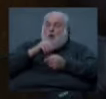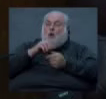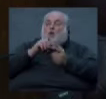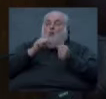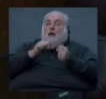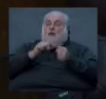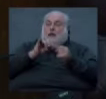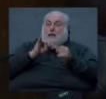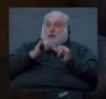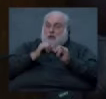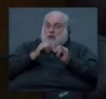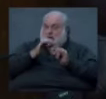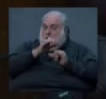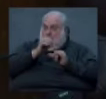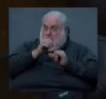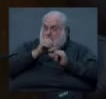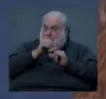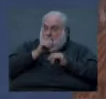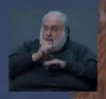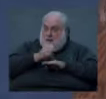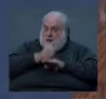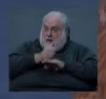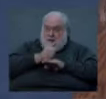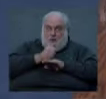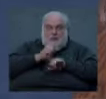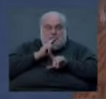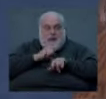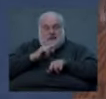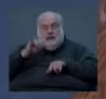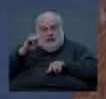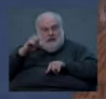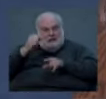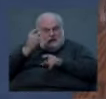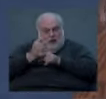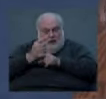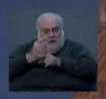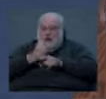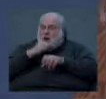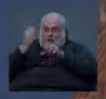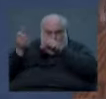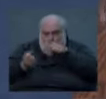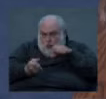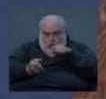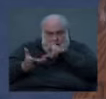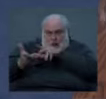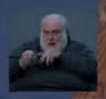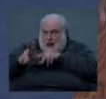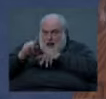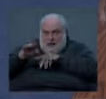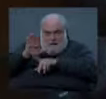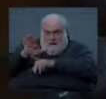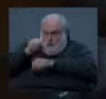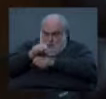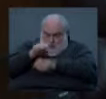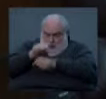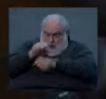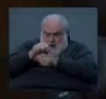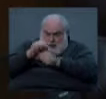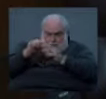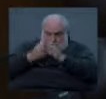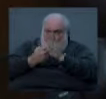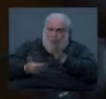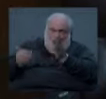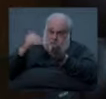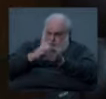Toll does, correct? That's correct. So this is not going to be we're throwing the baby out with the bathwater and they're going to start the